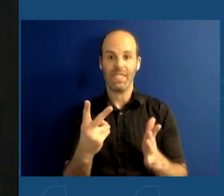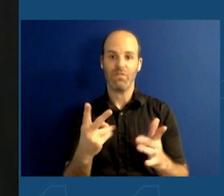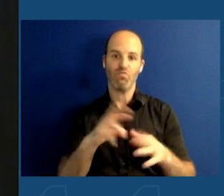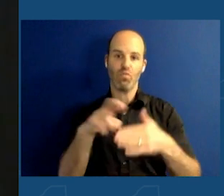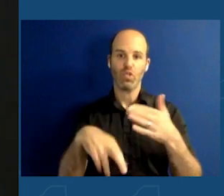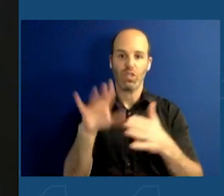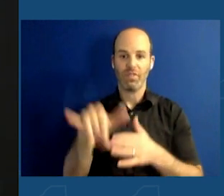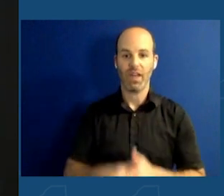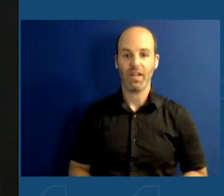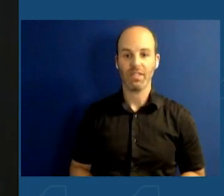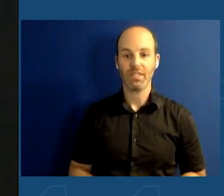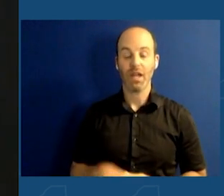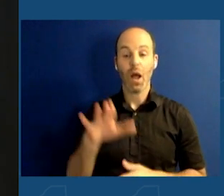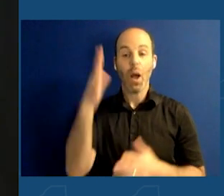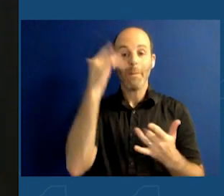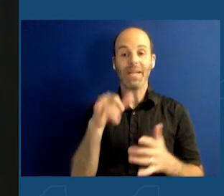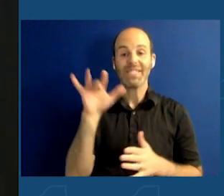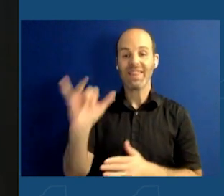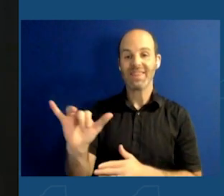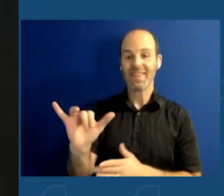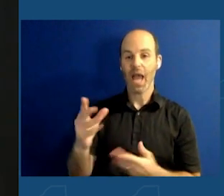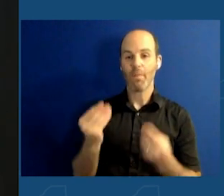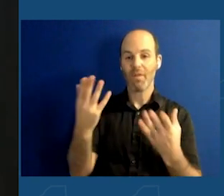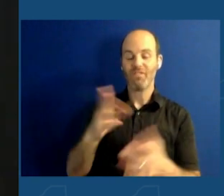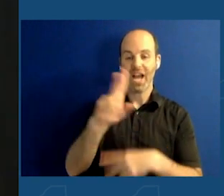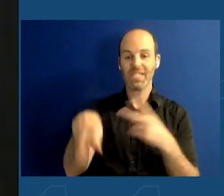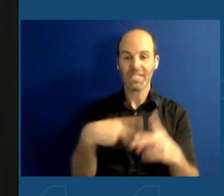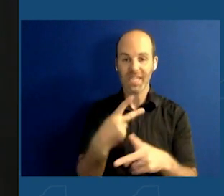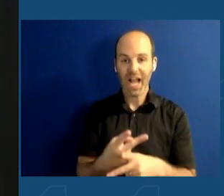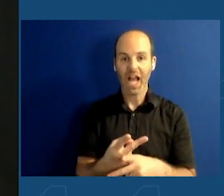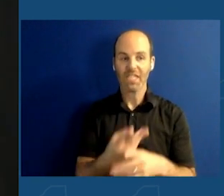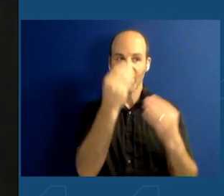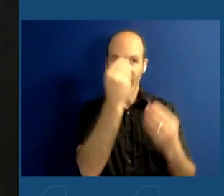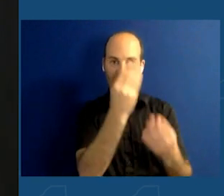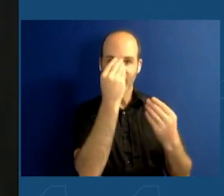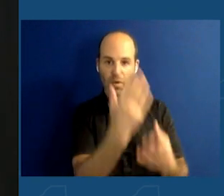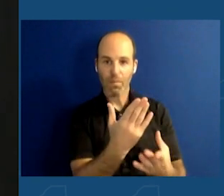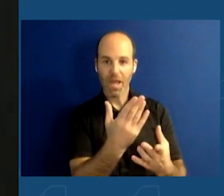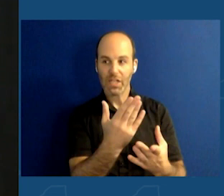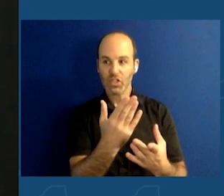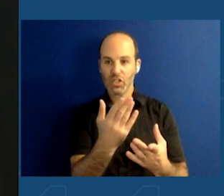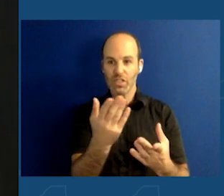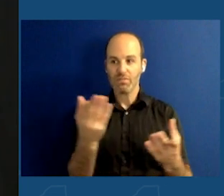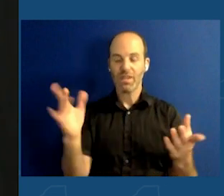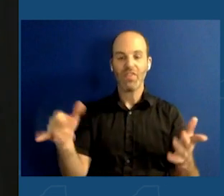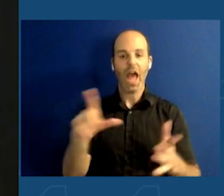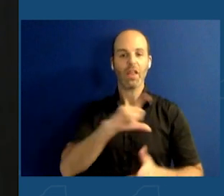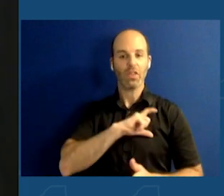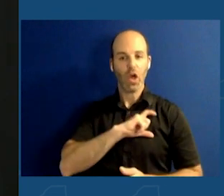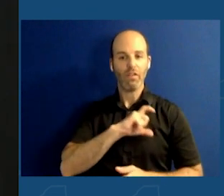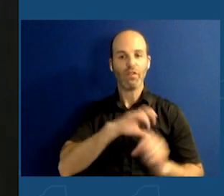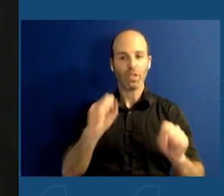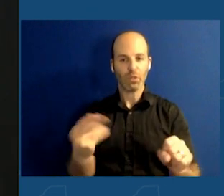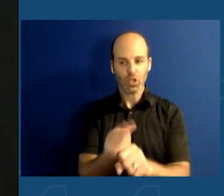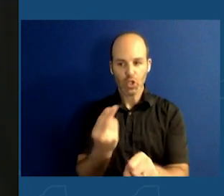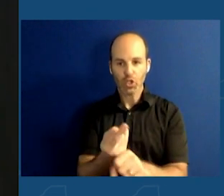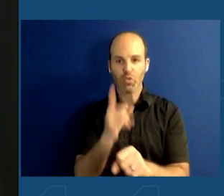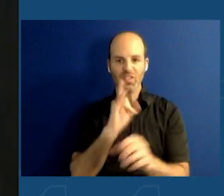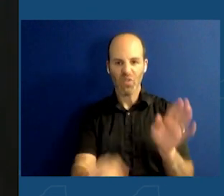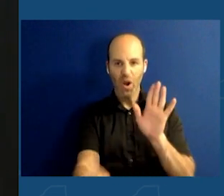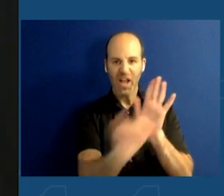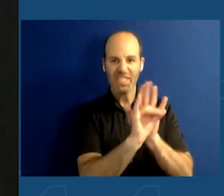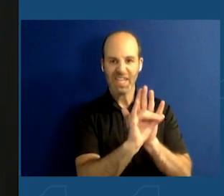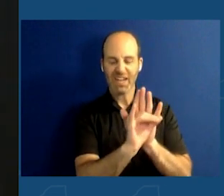Because that provides the kind of intelligence and information that law enforcement can use to identify and